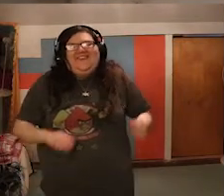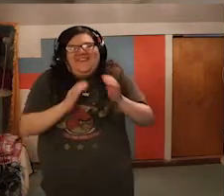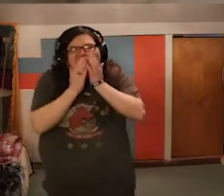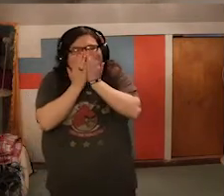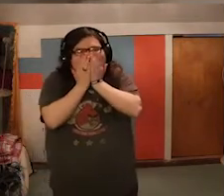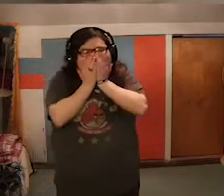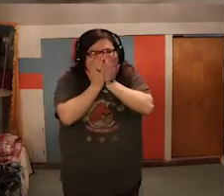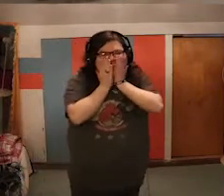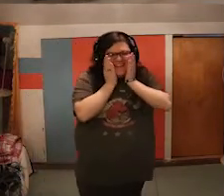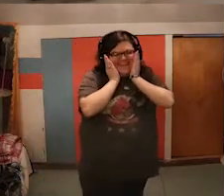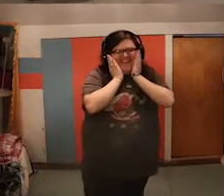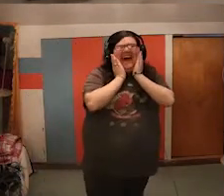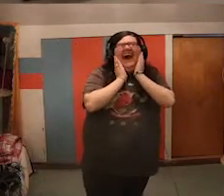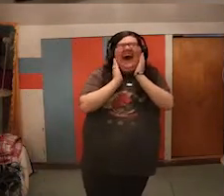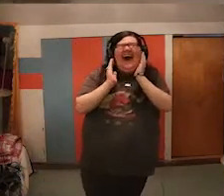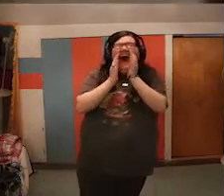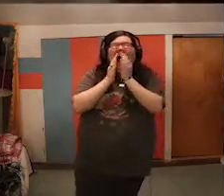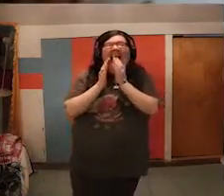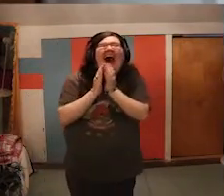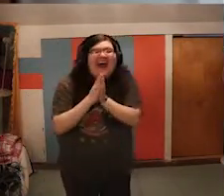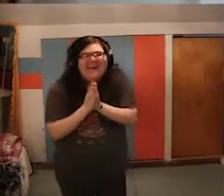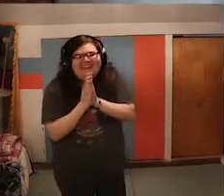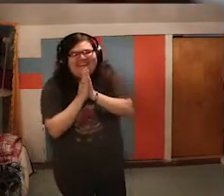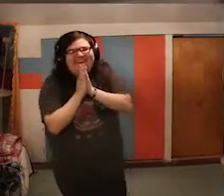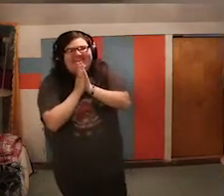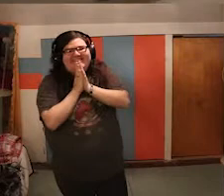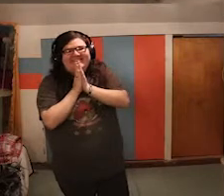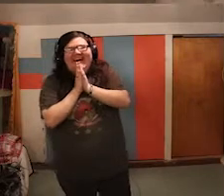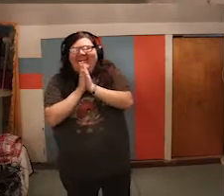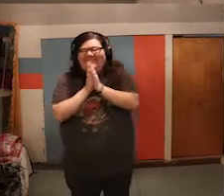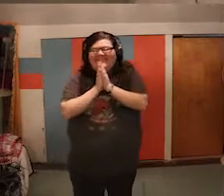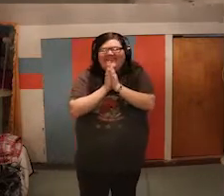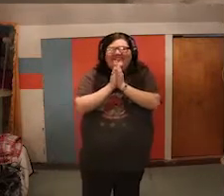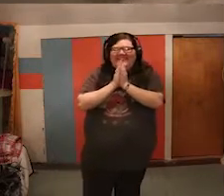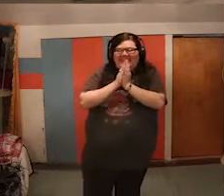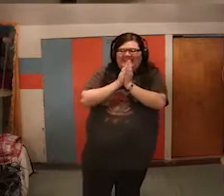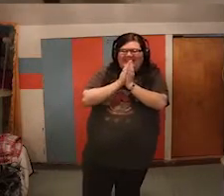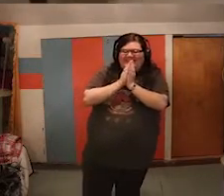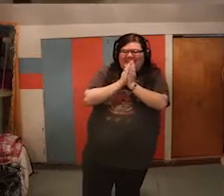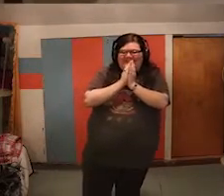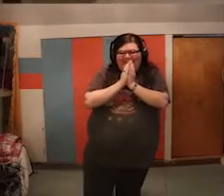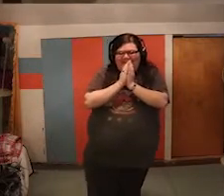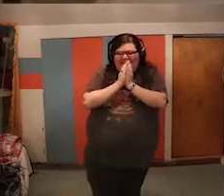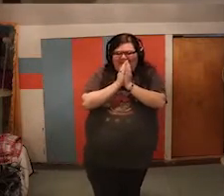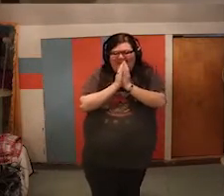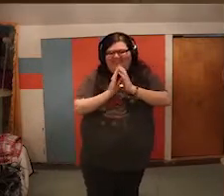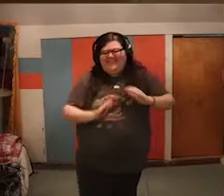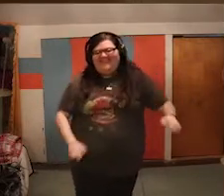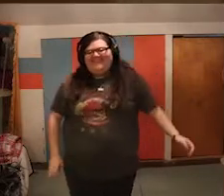you carry me? Oh. Oh no.